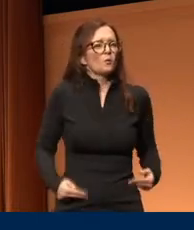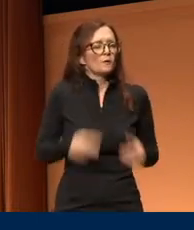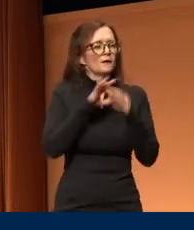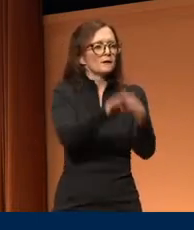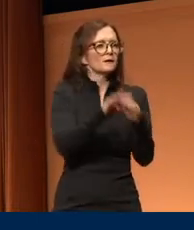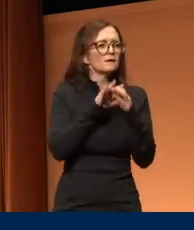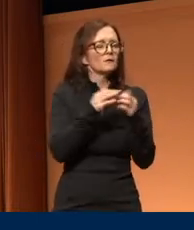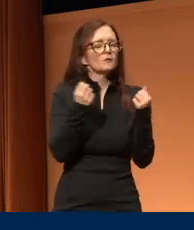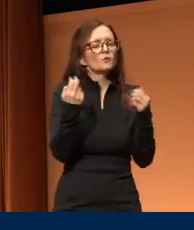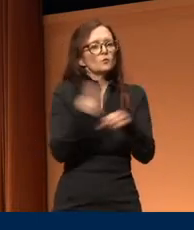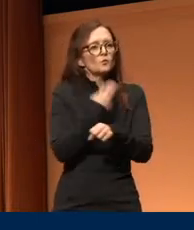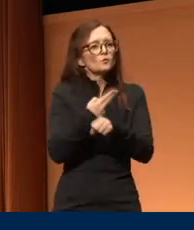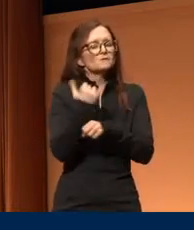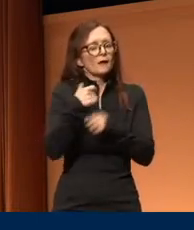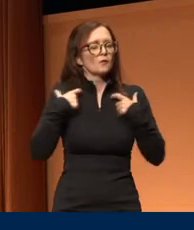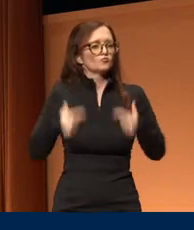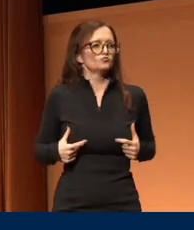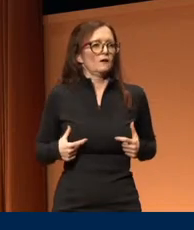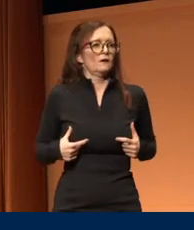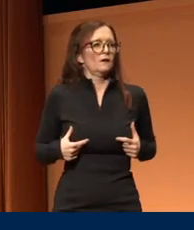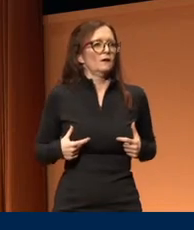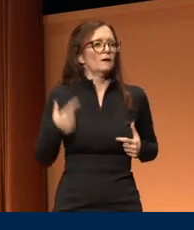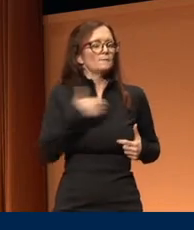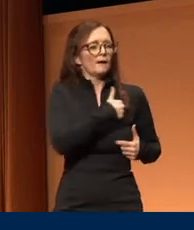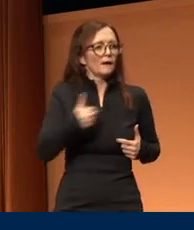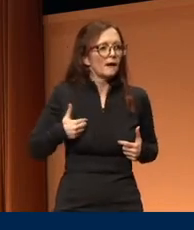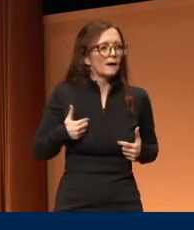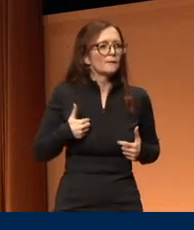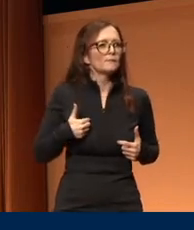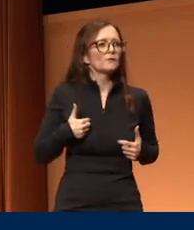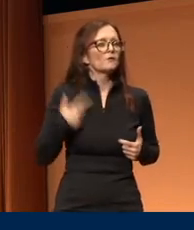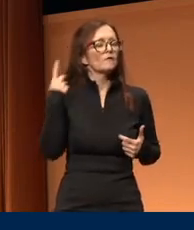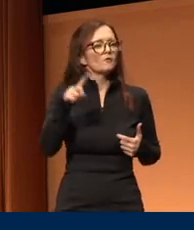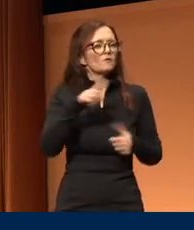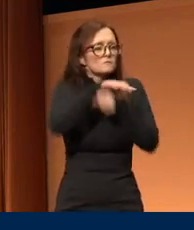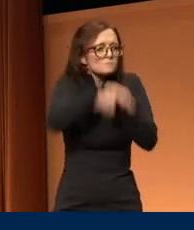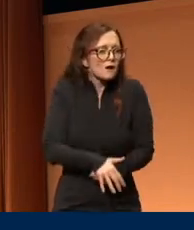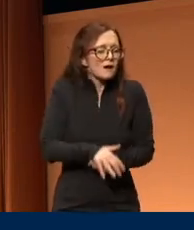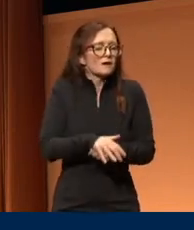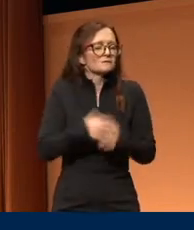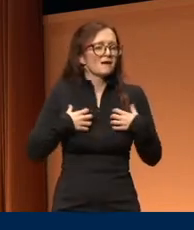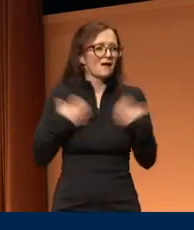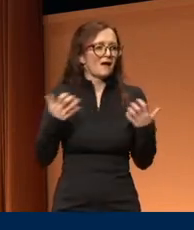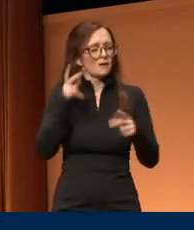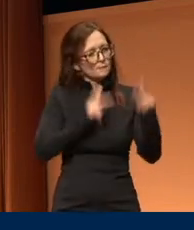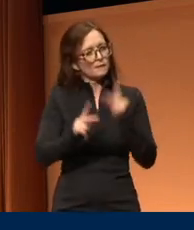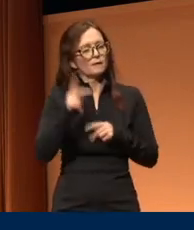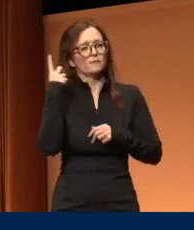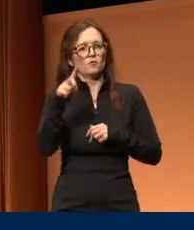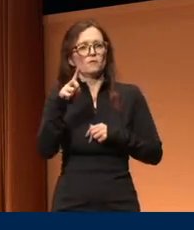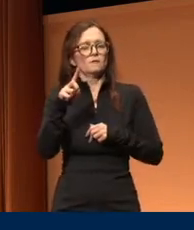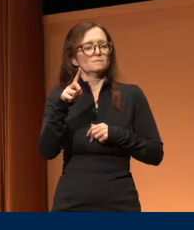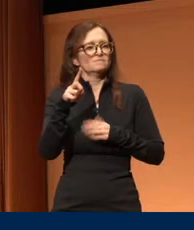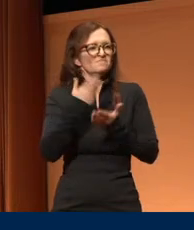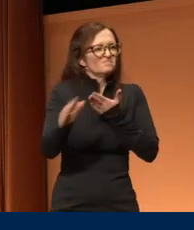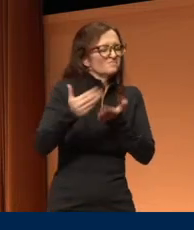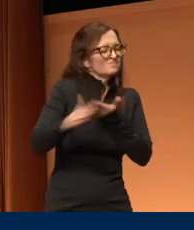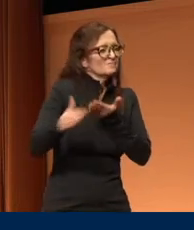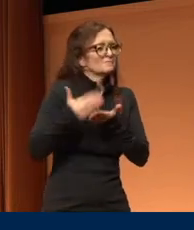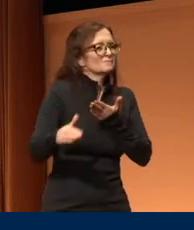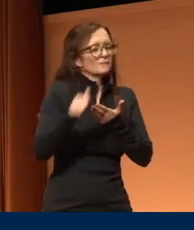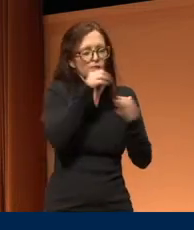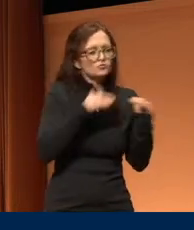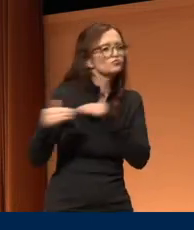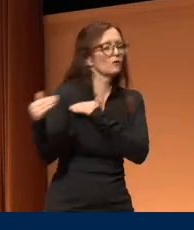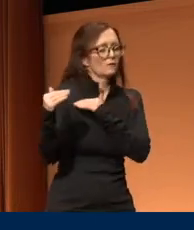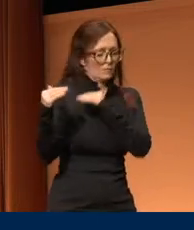jackets to symbolize their membership in the tribe of the oppressed, the angry, the people to whom injustice had been meted.